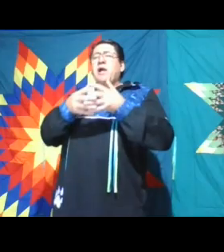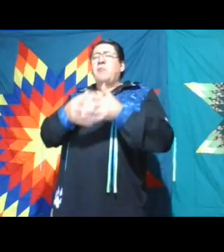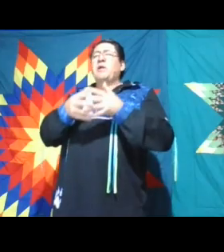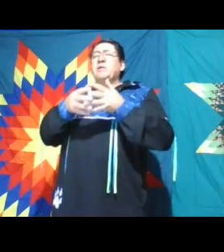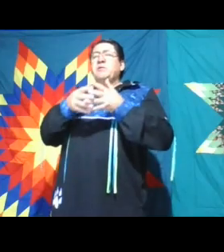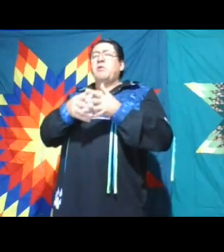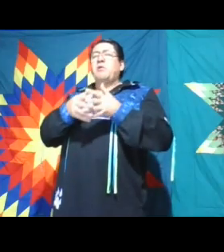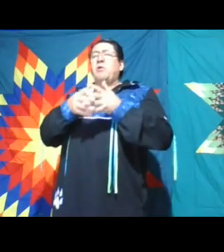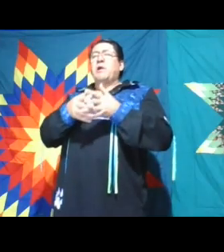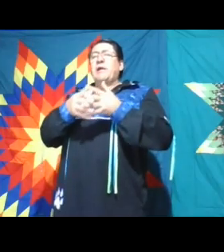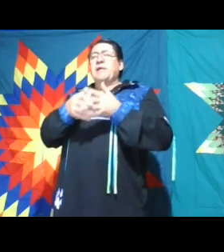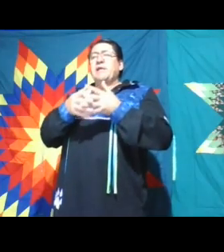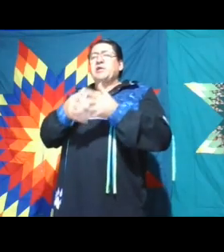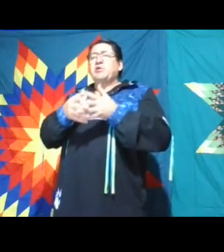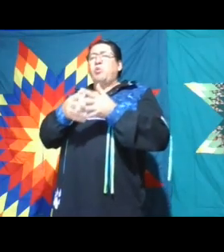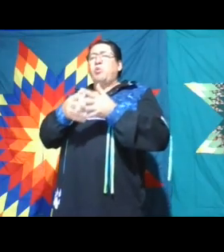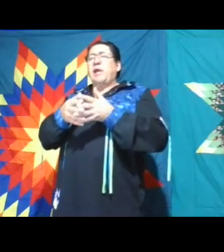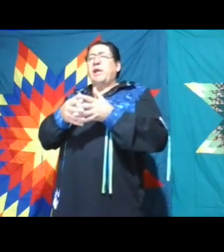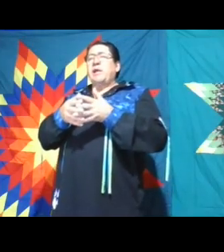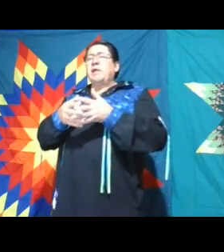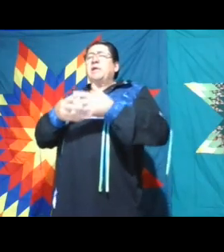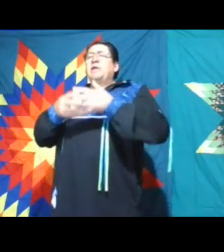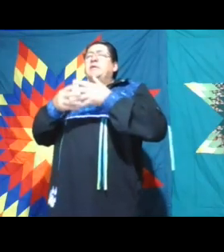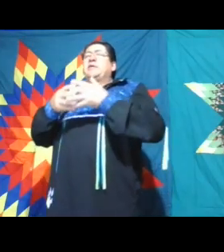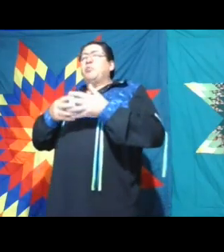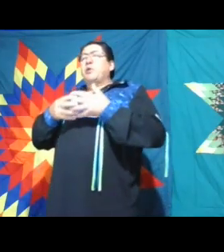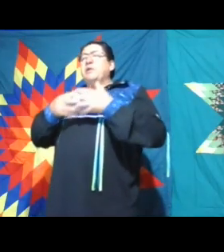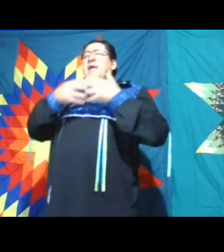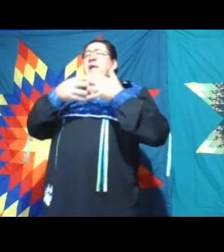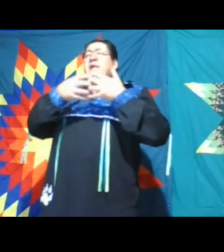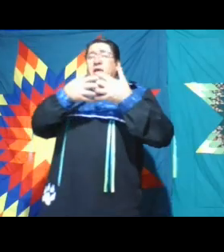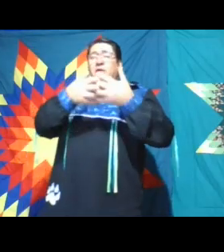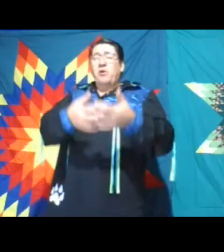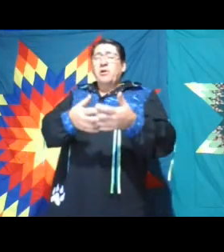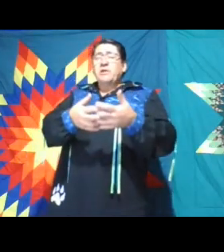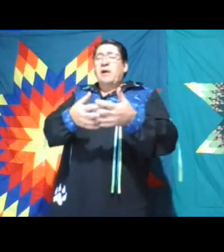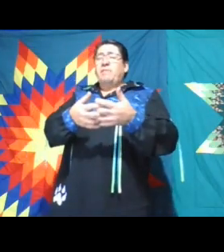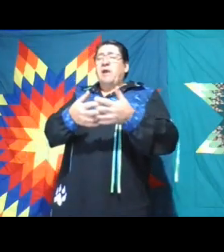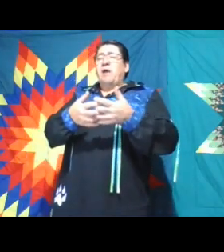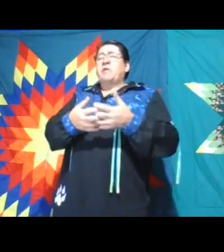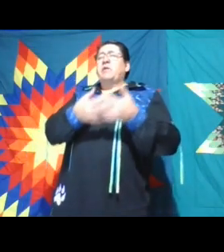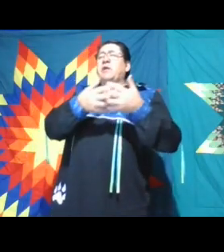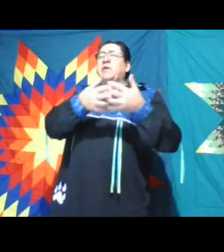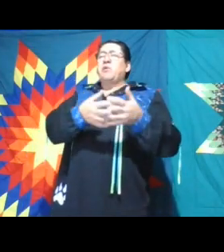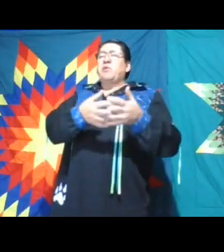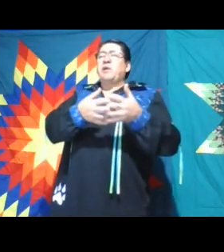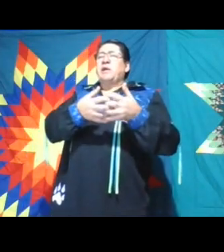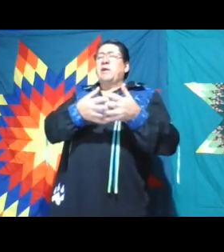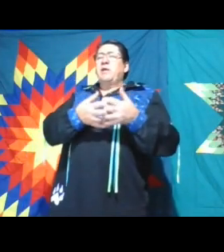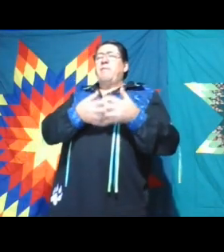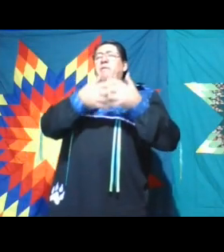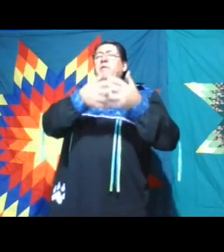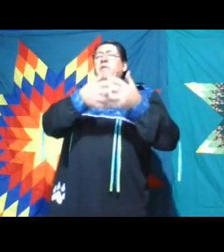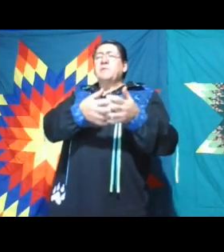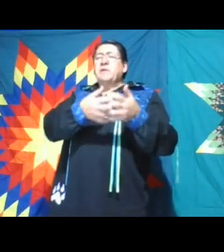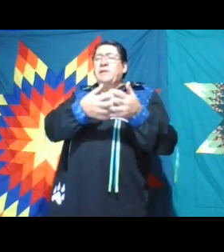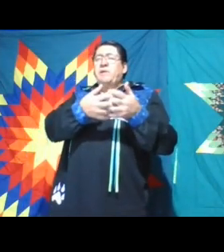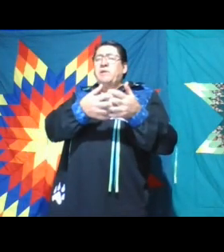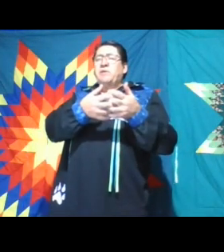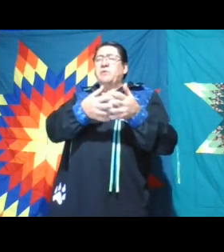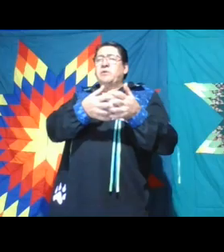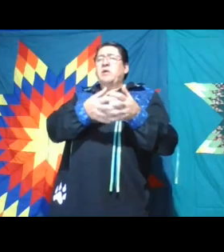your company's, your organization's way to present yourself now to the community for